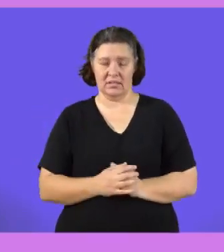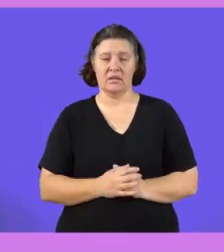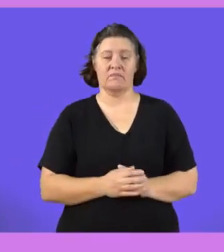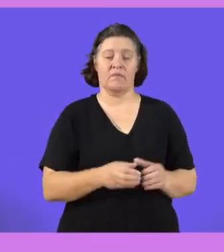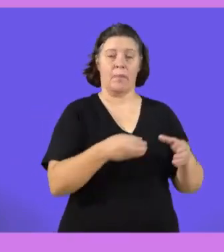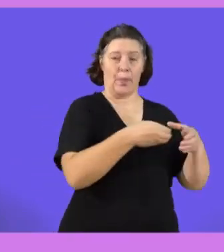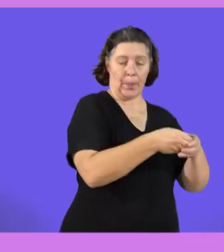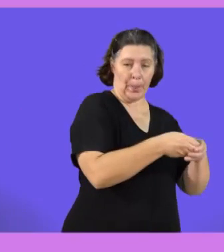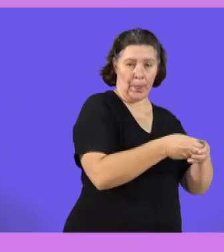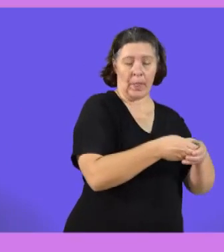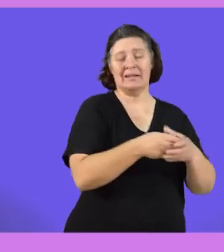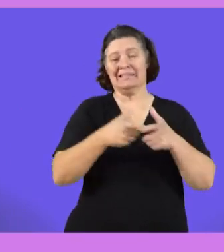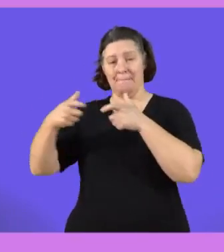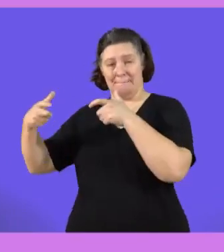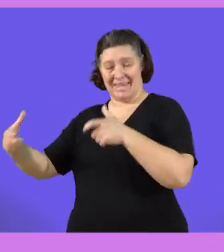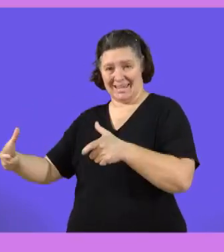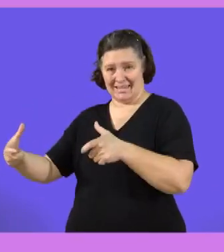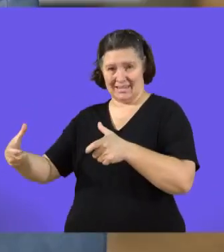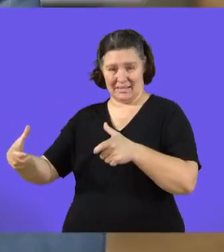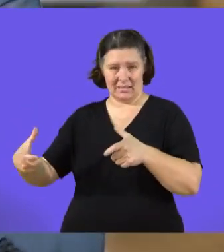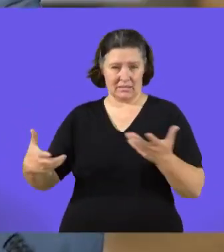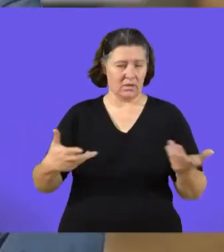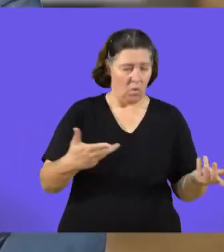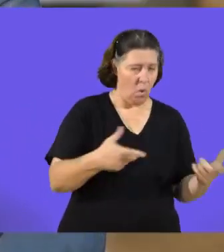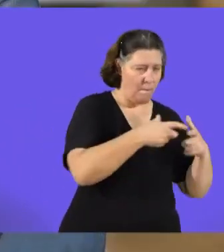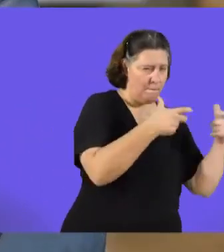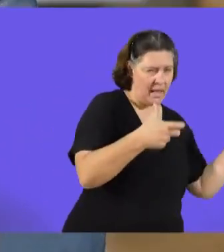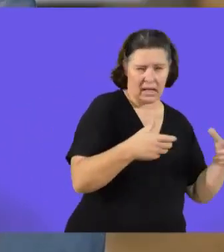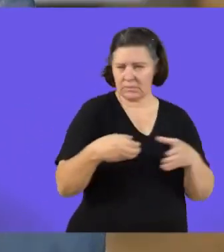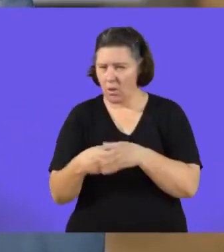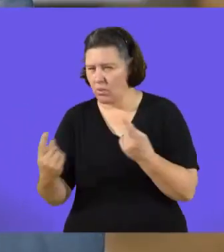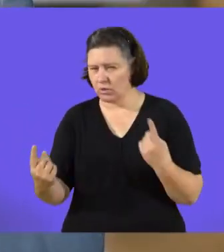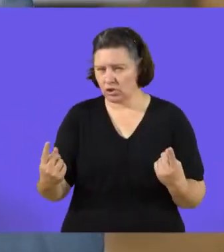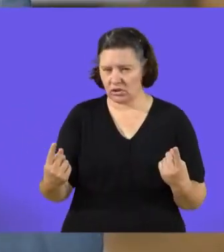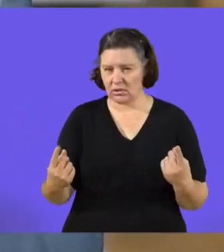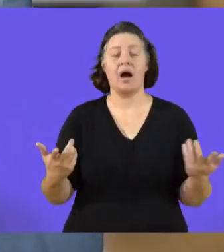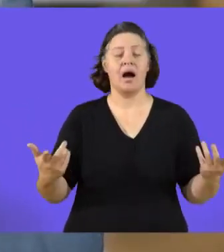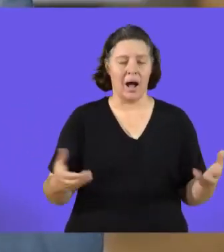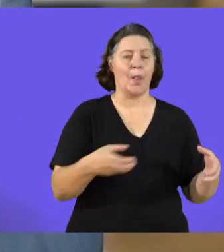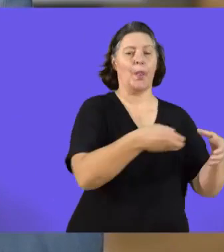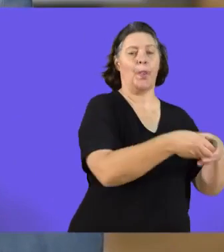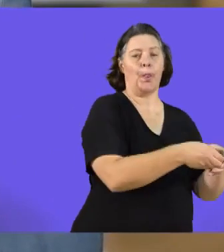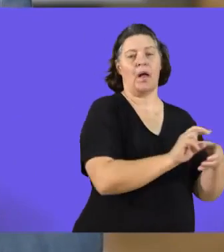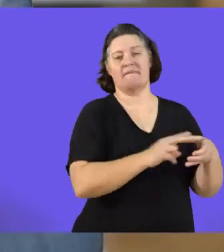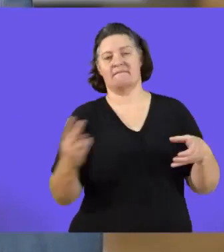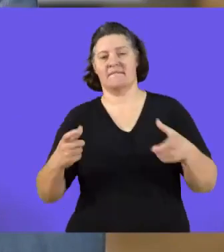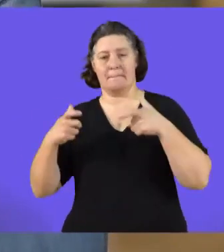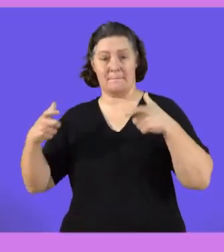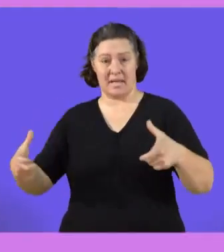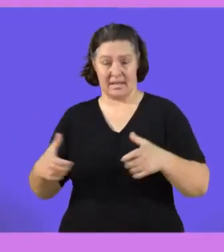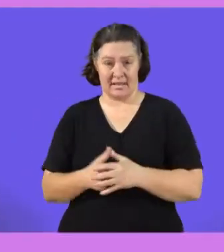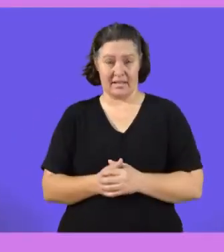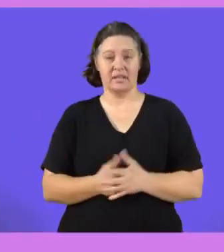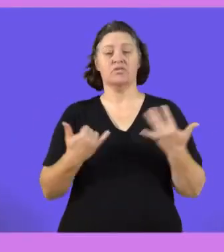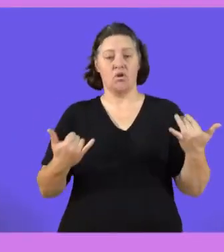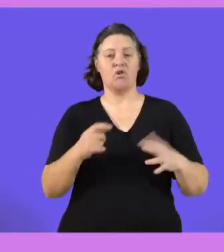kilograms, right? So it's gram to kilogram. So am I converting small to big or big to small? In this case, it's small to big, right?